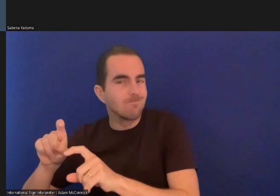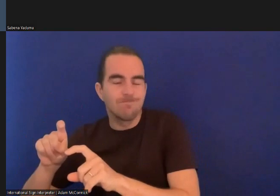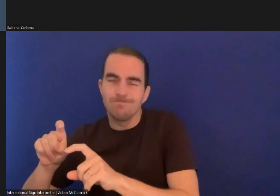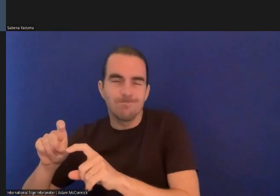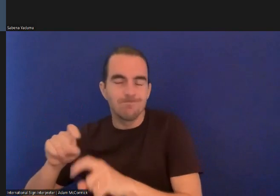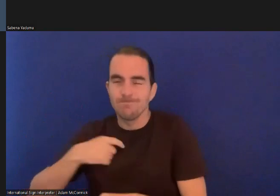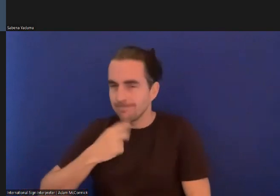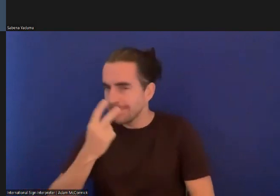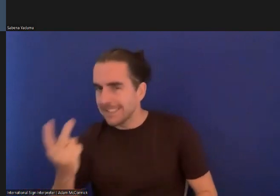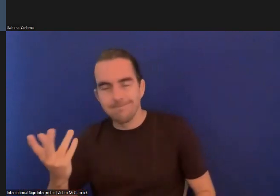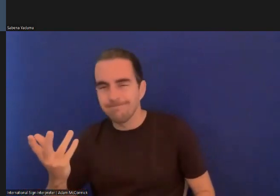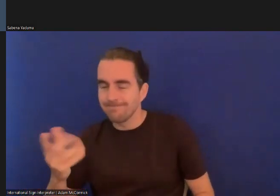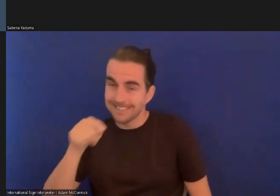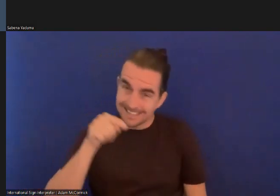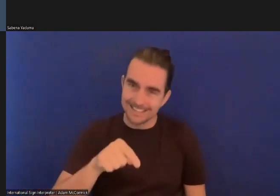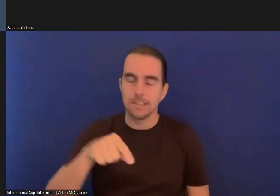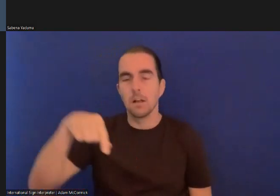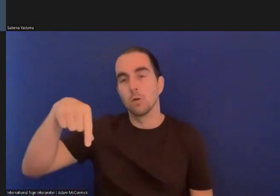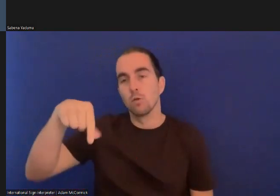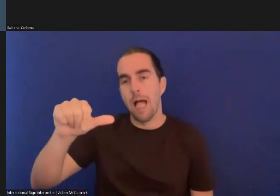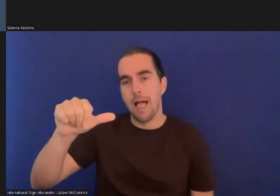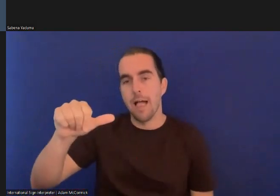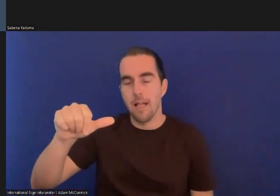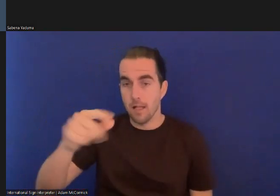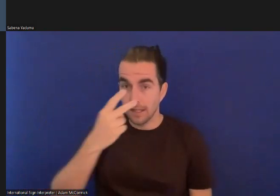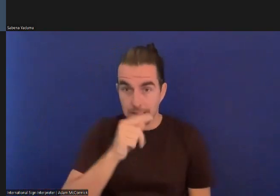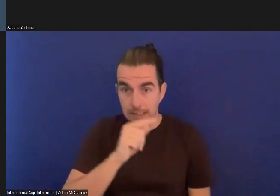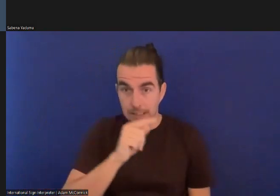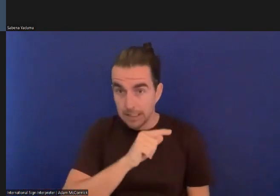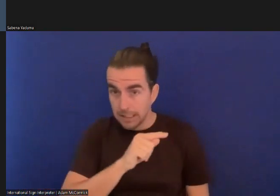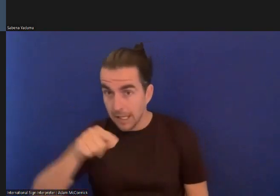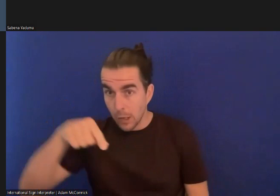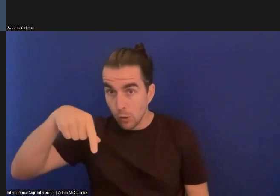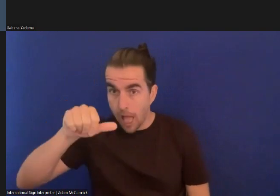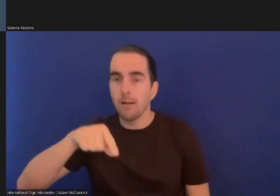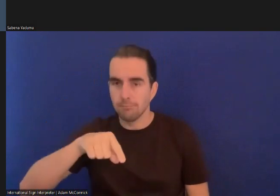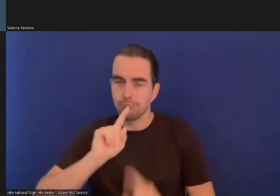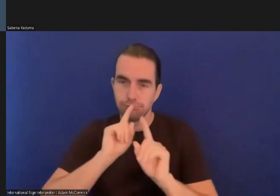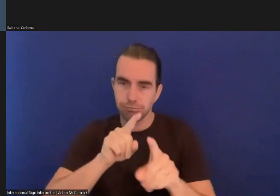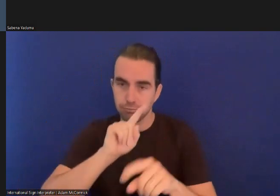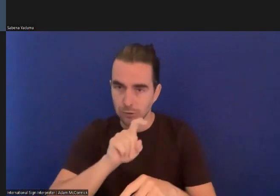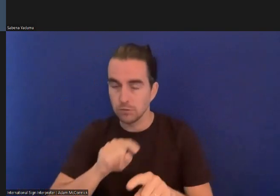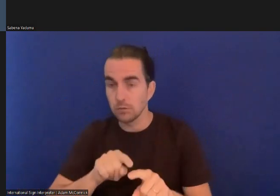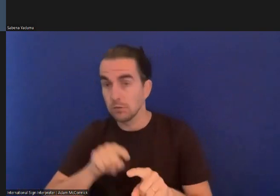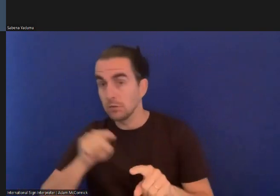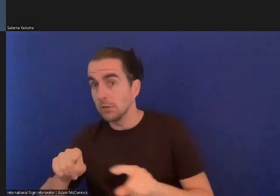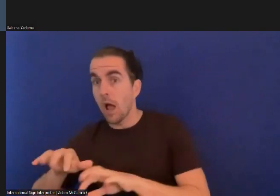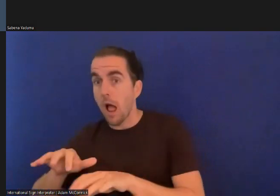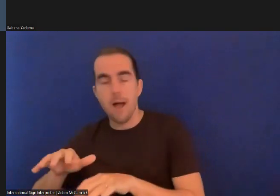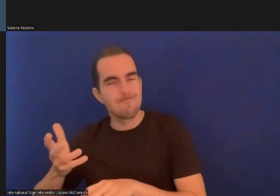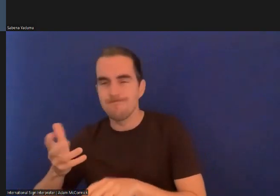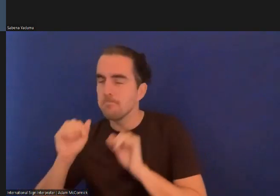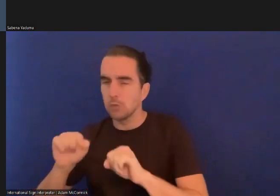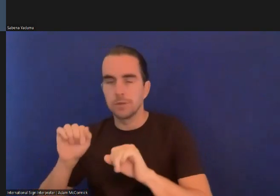great pleasure that I invite our first speaker for today, Oge